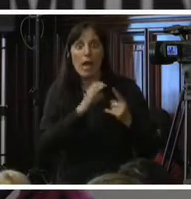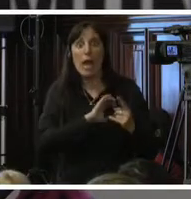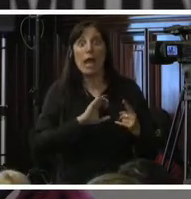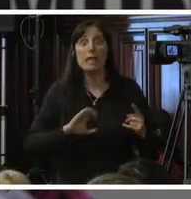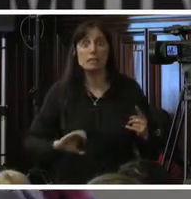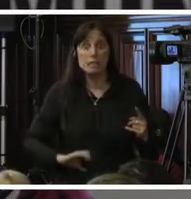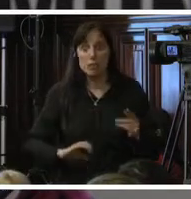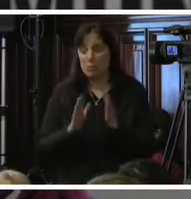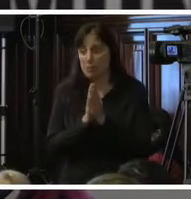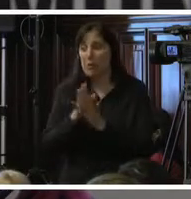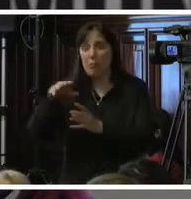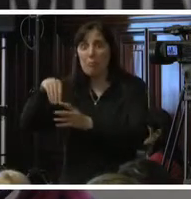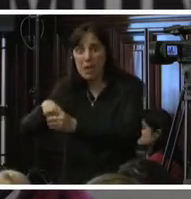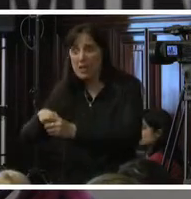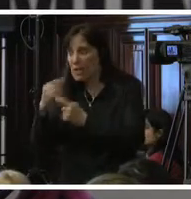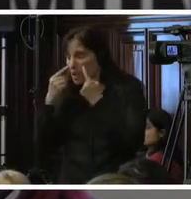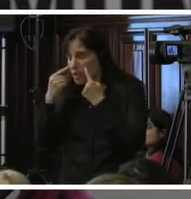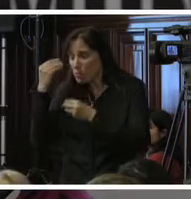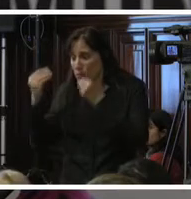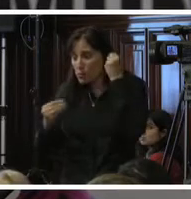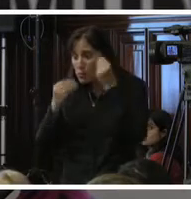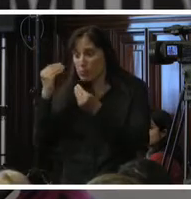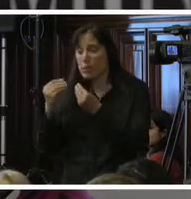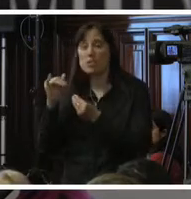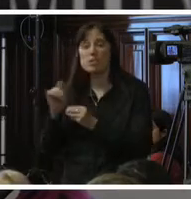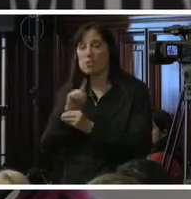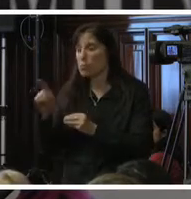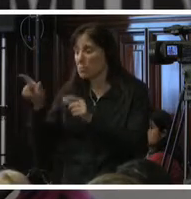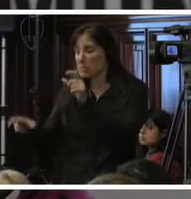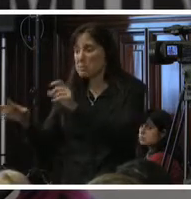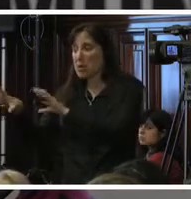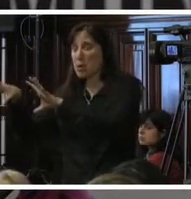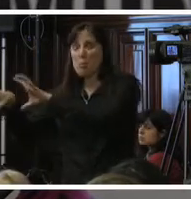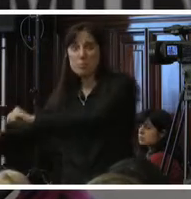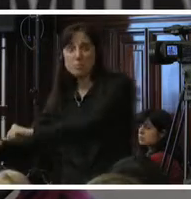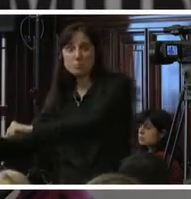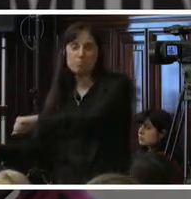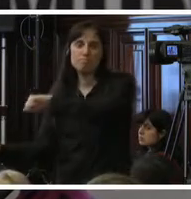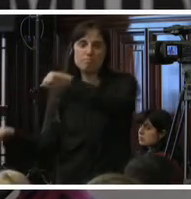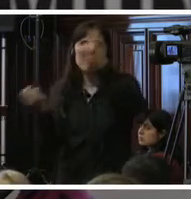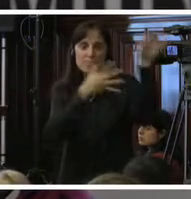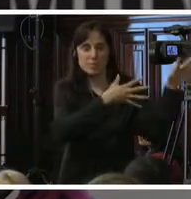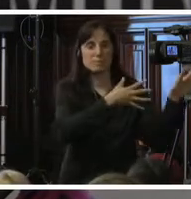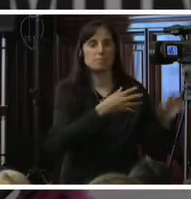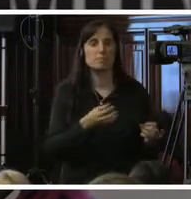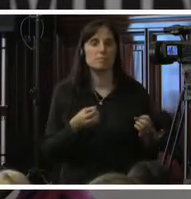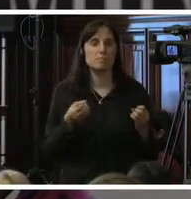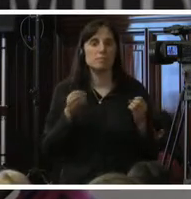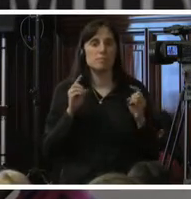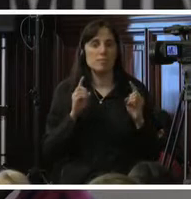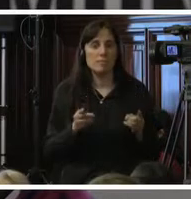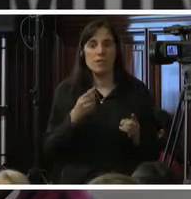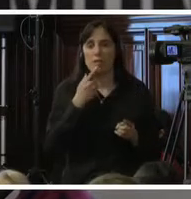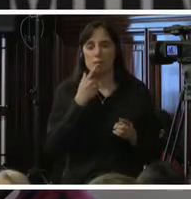victims, less possible victims to traffickers who will be stronger. In fact, in Jamaica, the